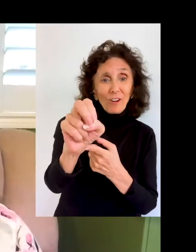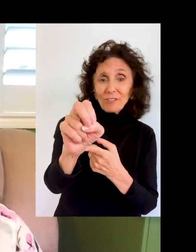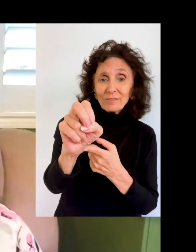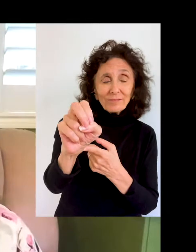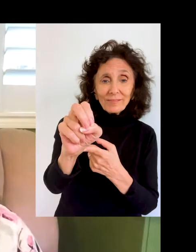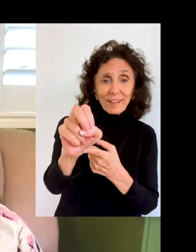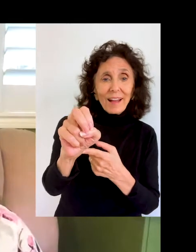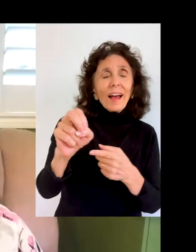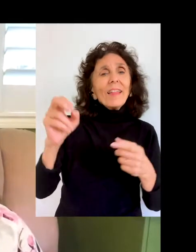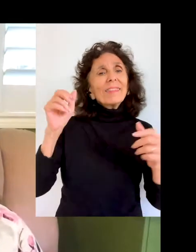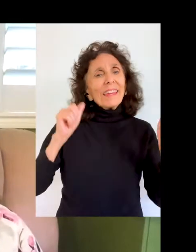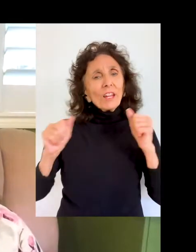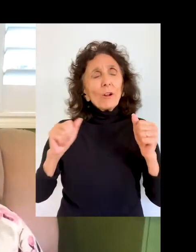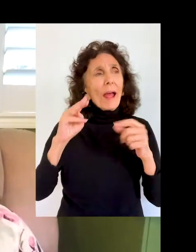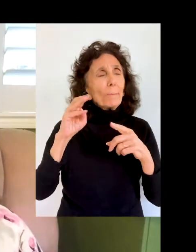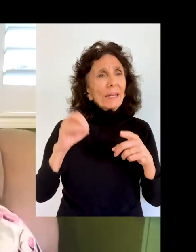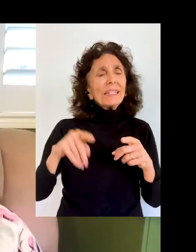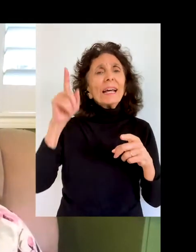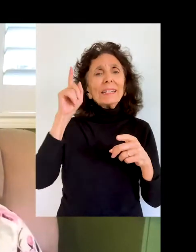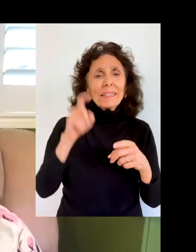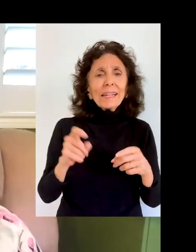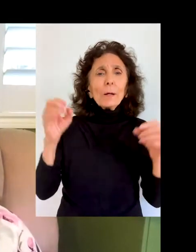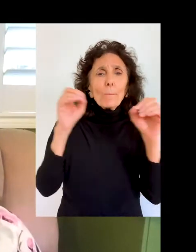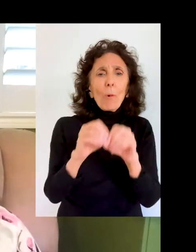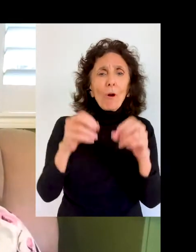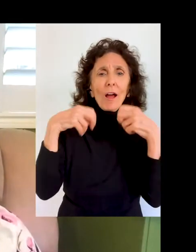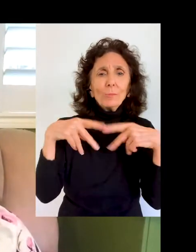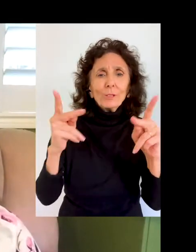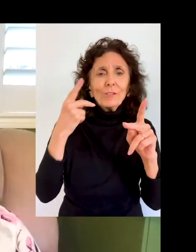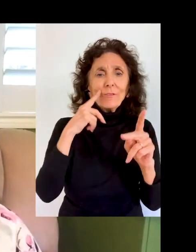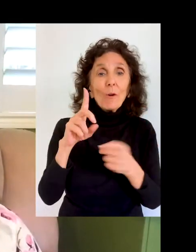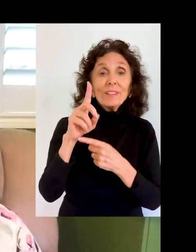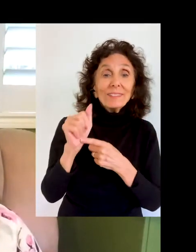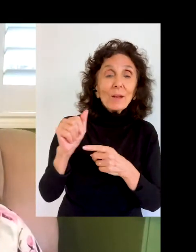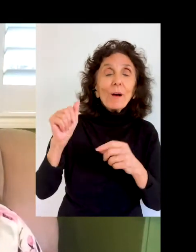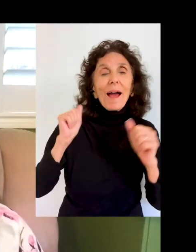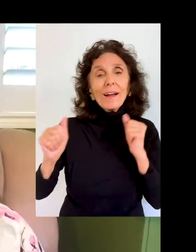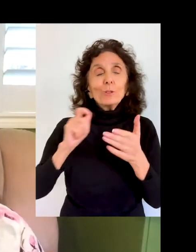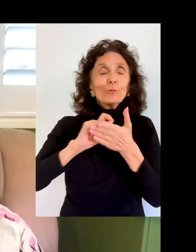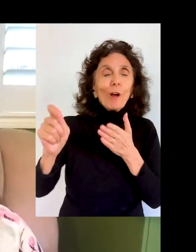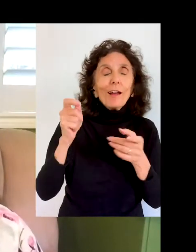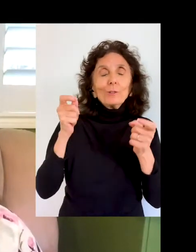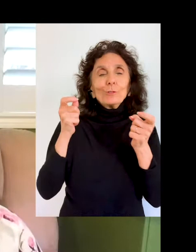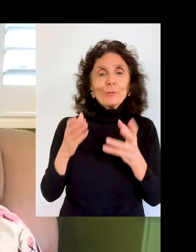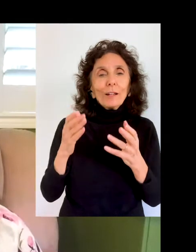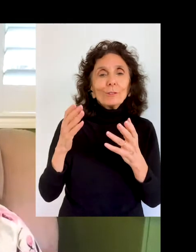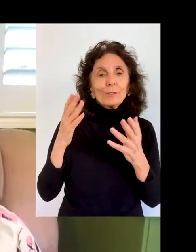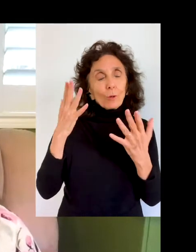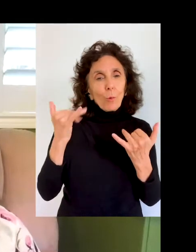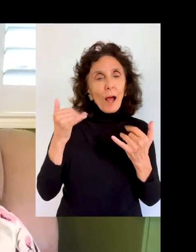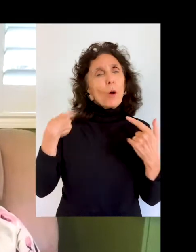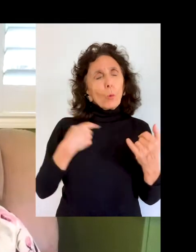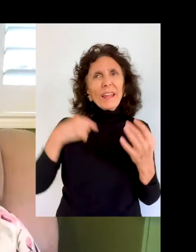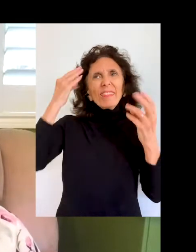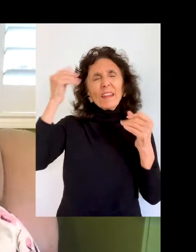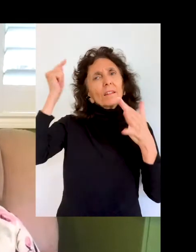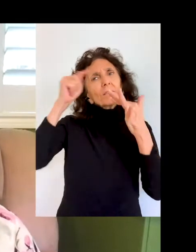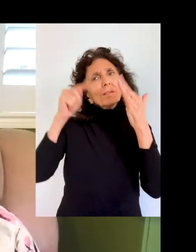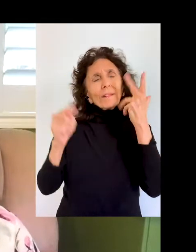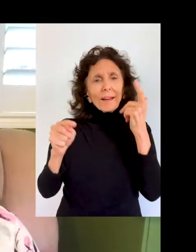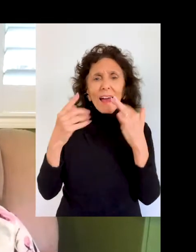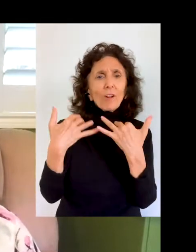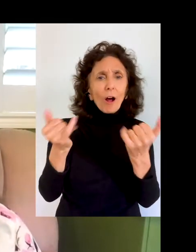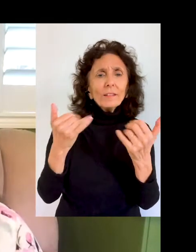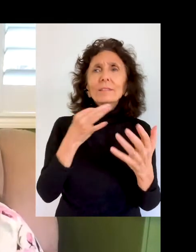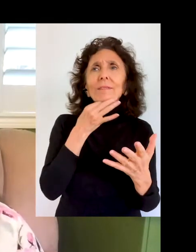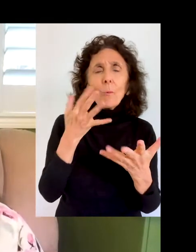the theater and mainstream media for disabled directors, actors, and writers because there is an audience who wants to be educated about the issues that we reflect